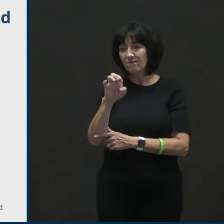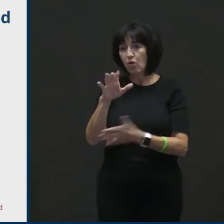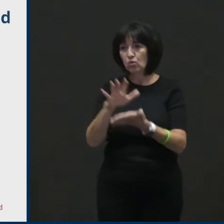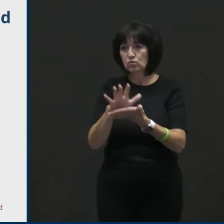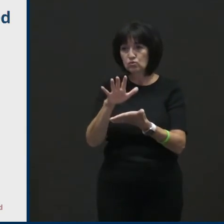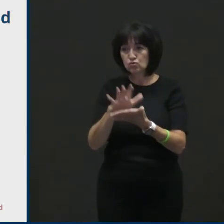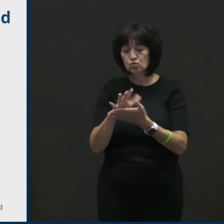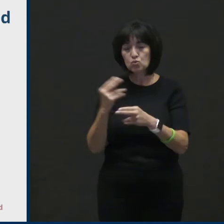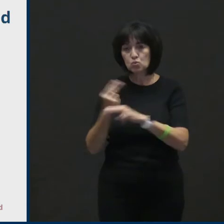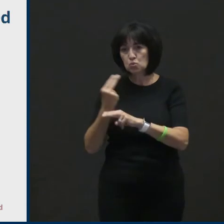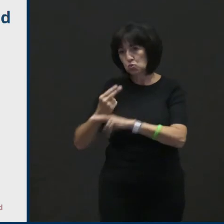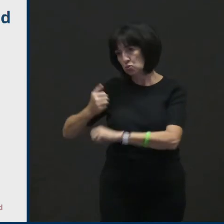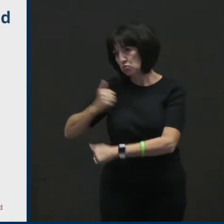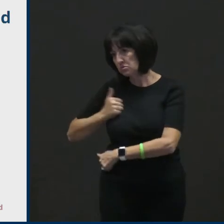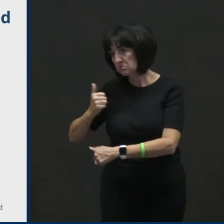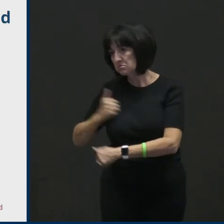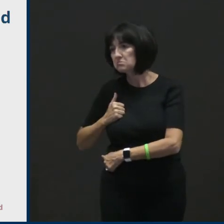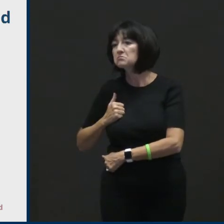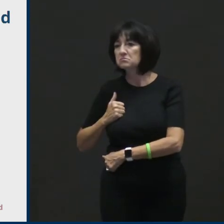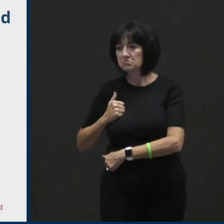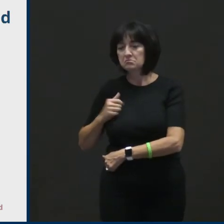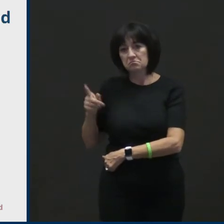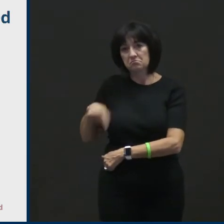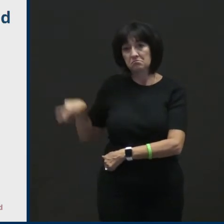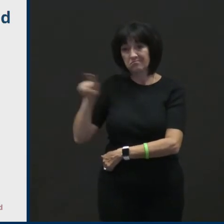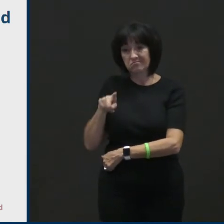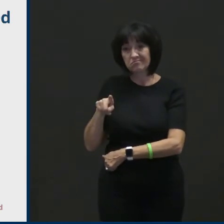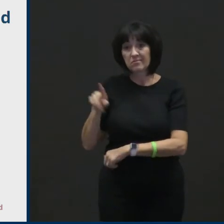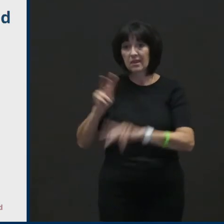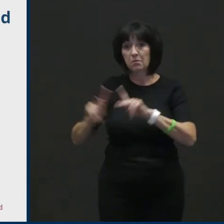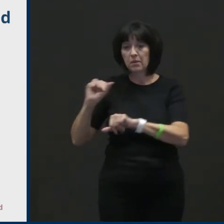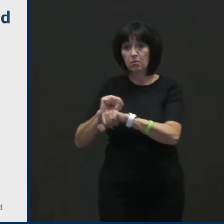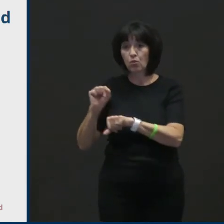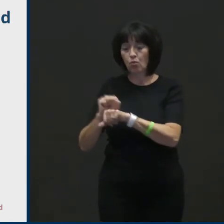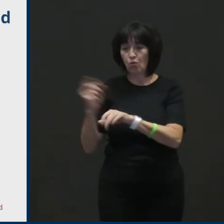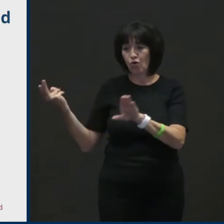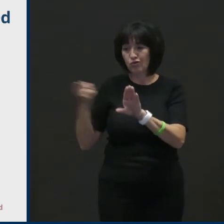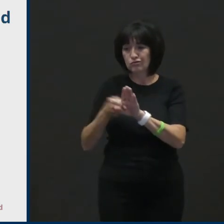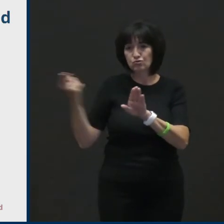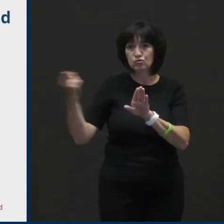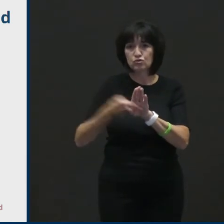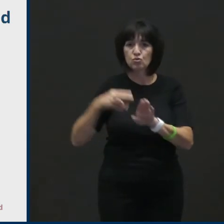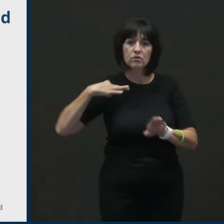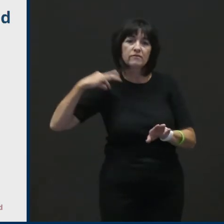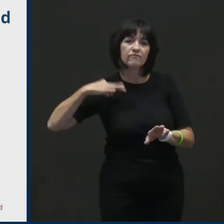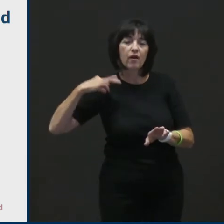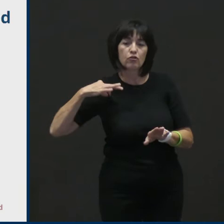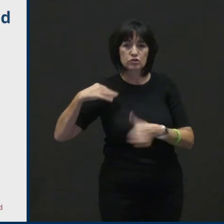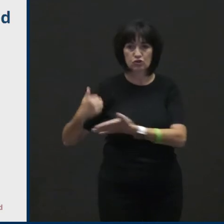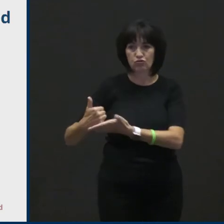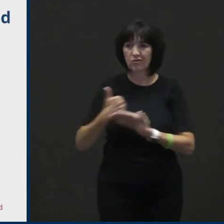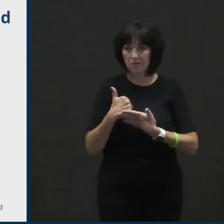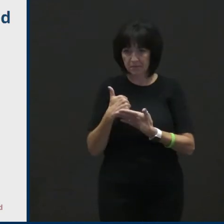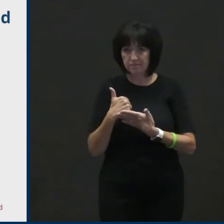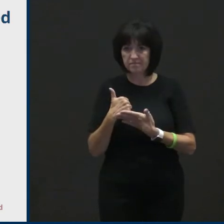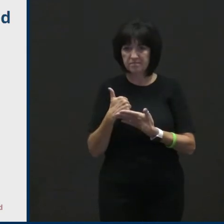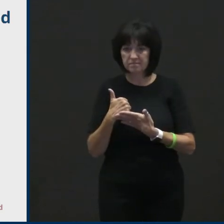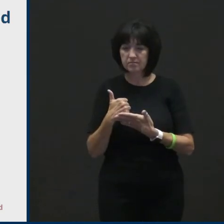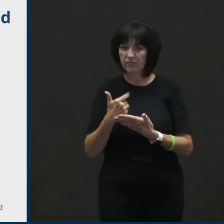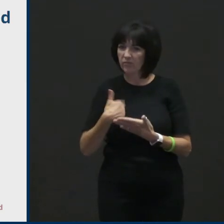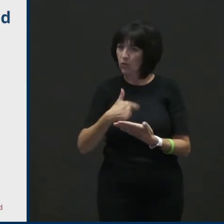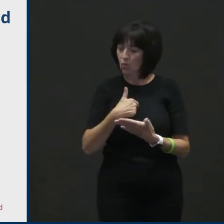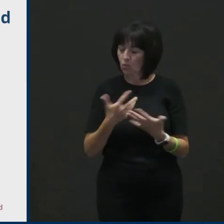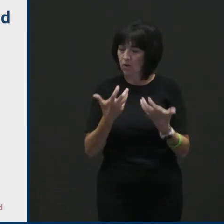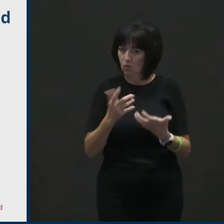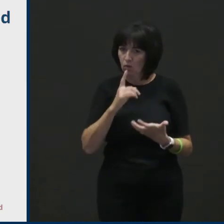We've had great partnerships with the county executive up here in Newcastle County using his staff, but we want to make sure that we are testing